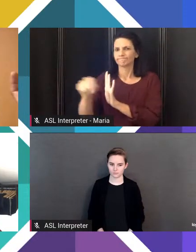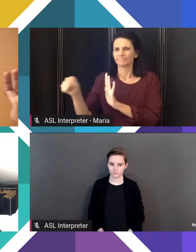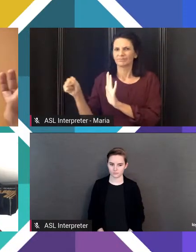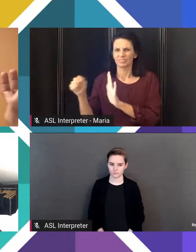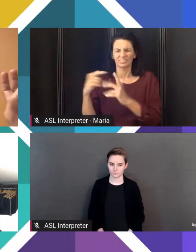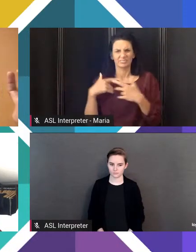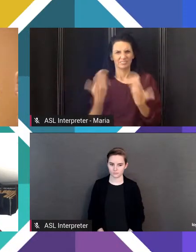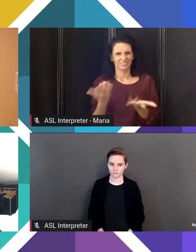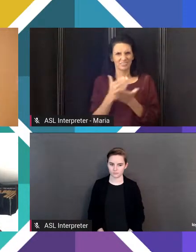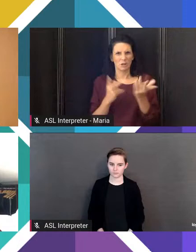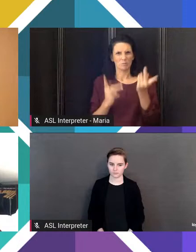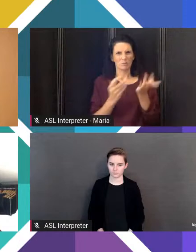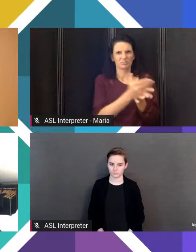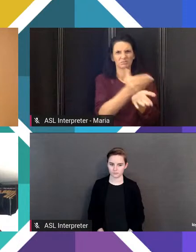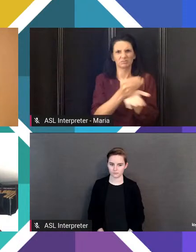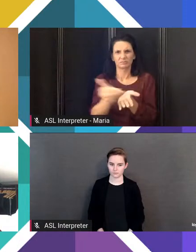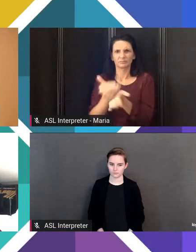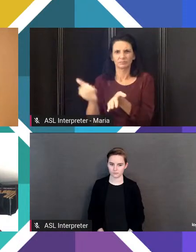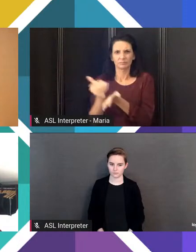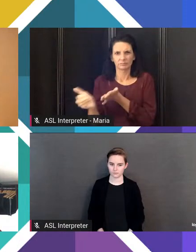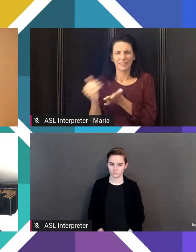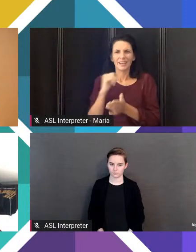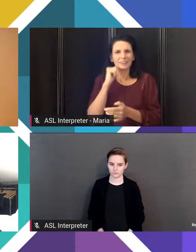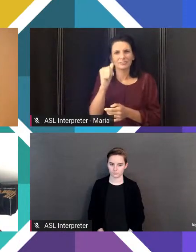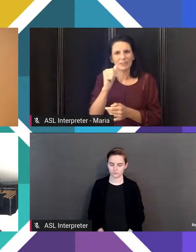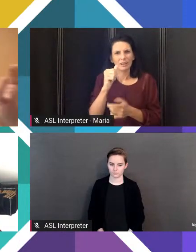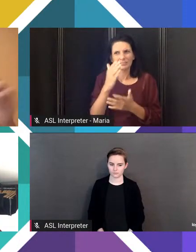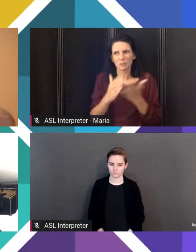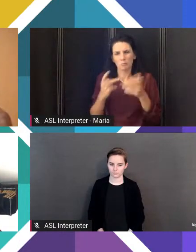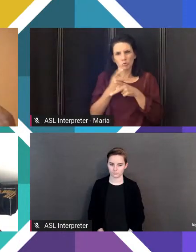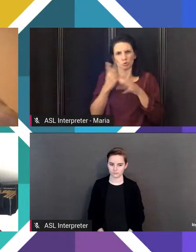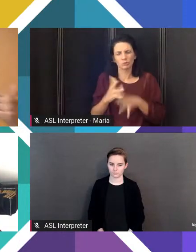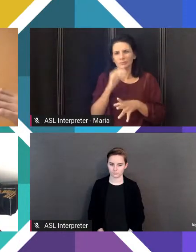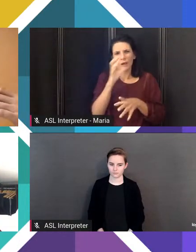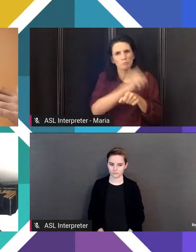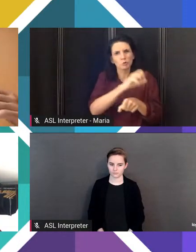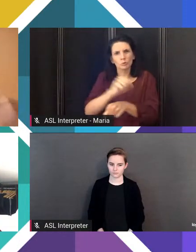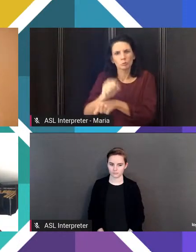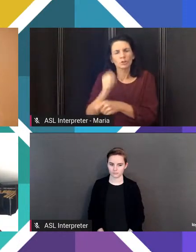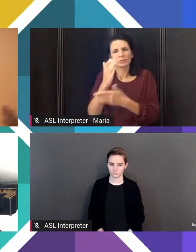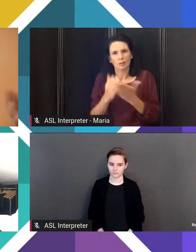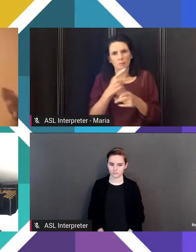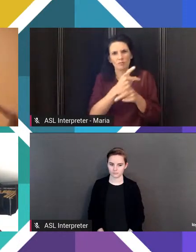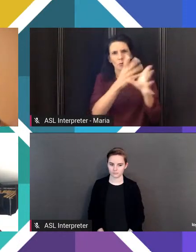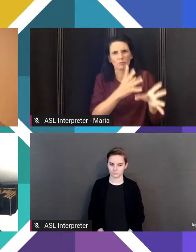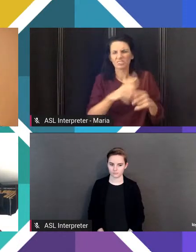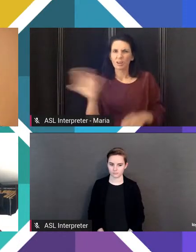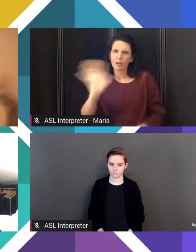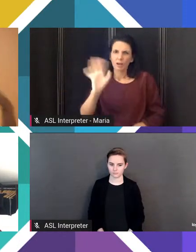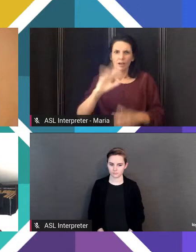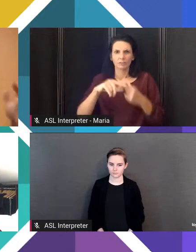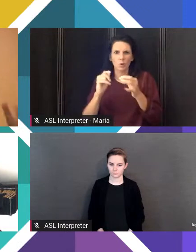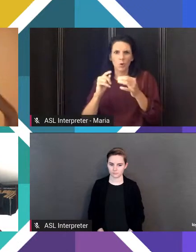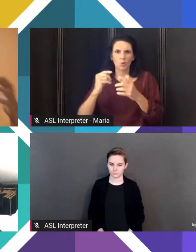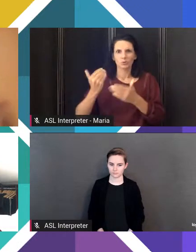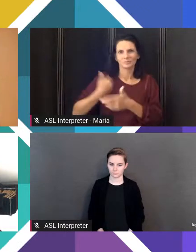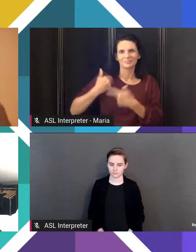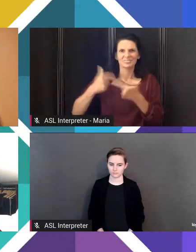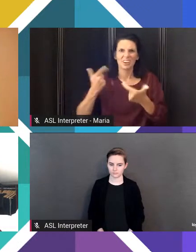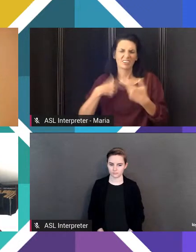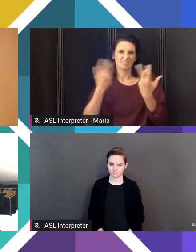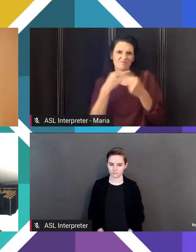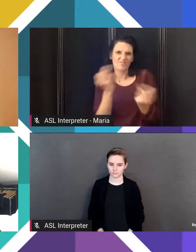from shows and certain producers weren't booking certain performers. And then like new generation was like, no, everybody can do drag. This is our art, you know, fuck